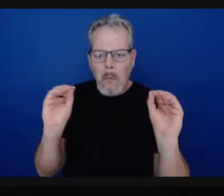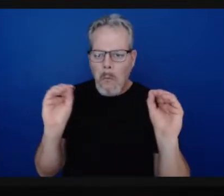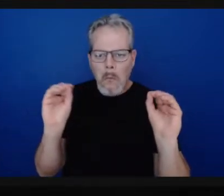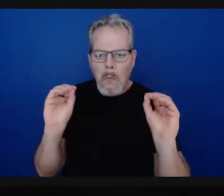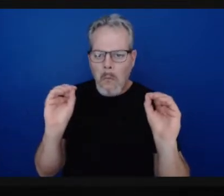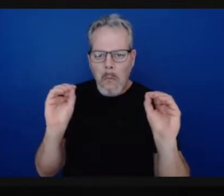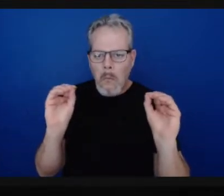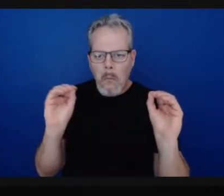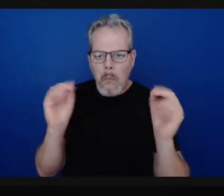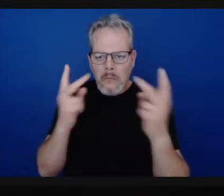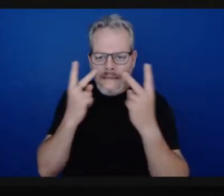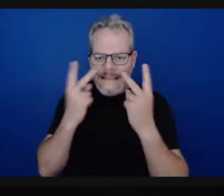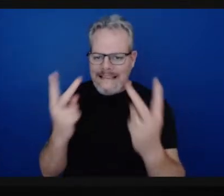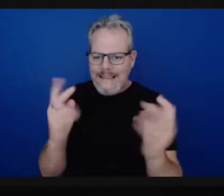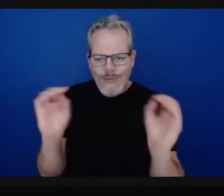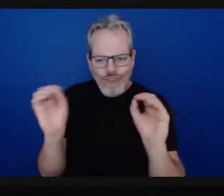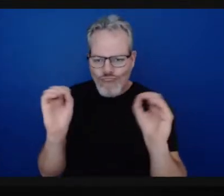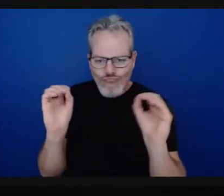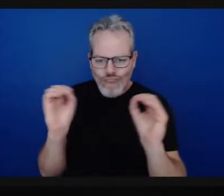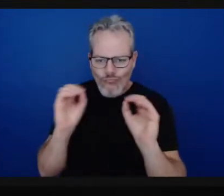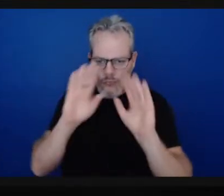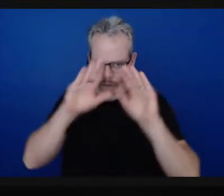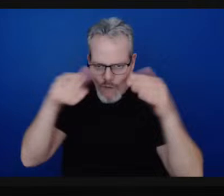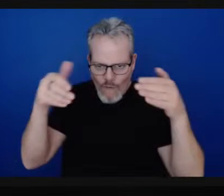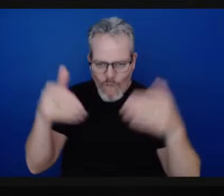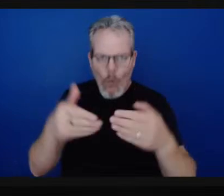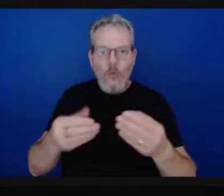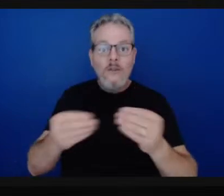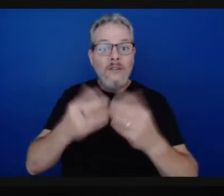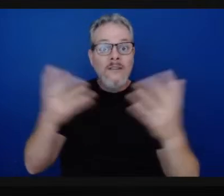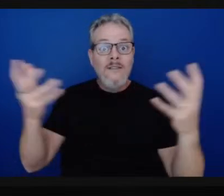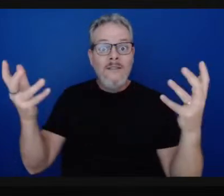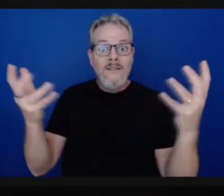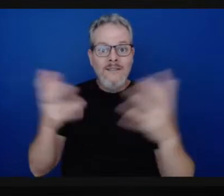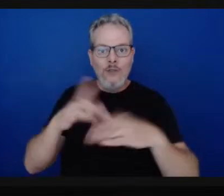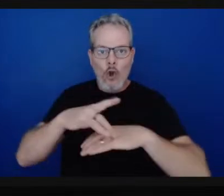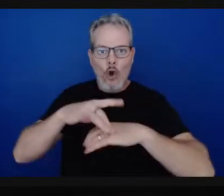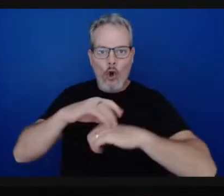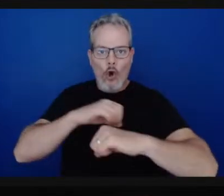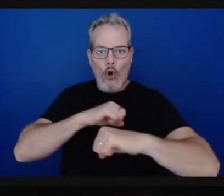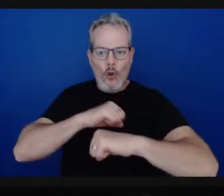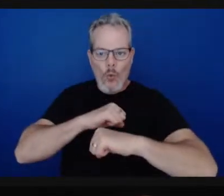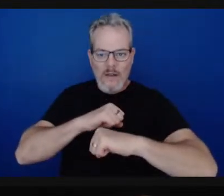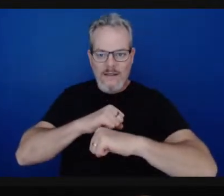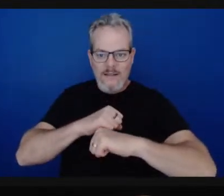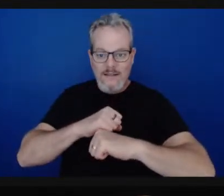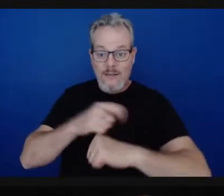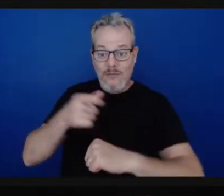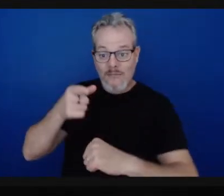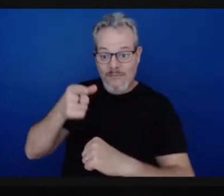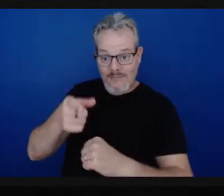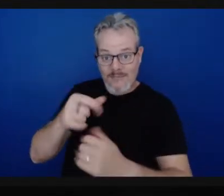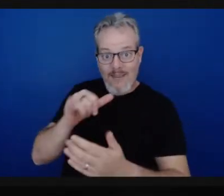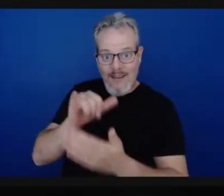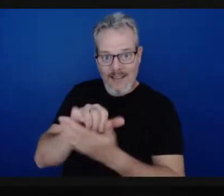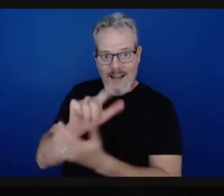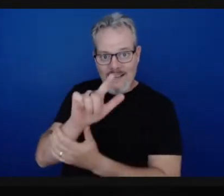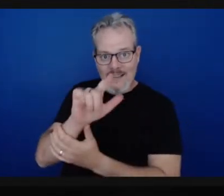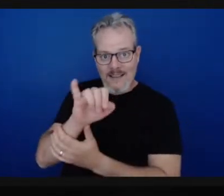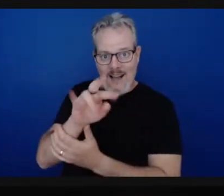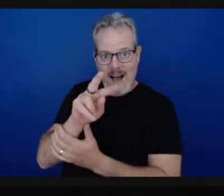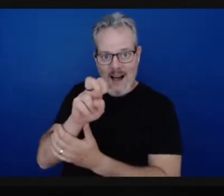today. We'll focus more on the earthquakes. But to start off, here's a live look in with all